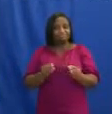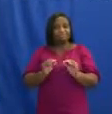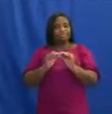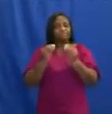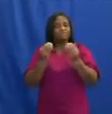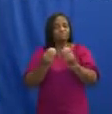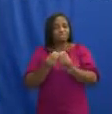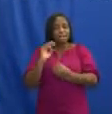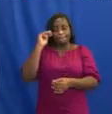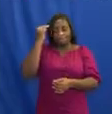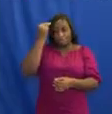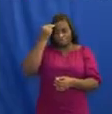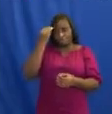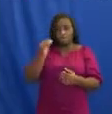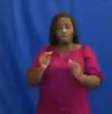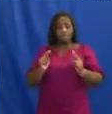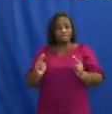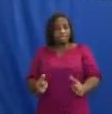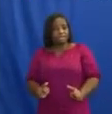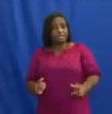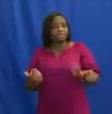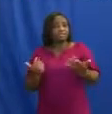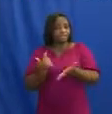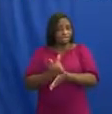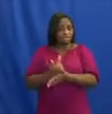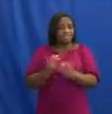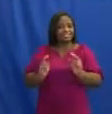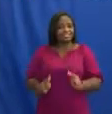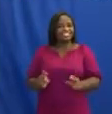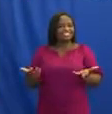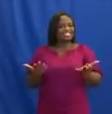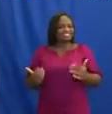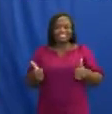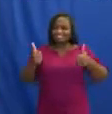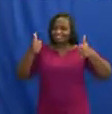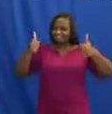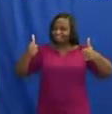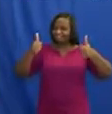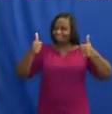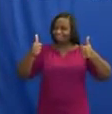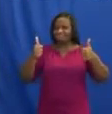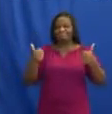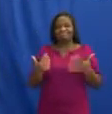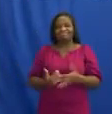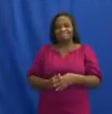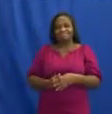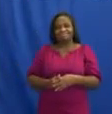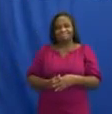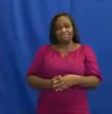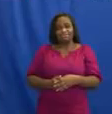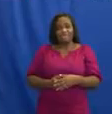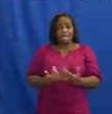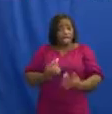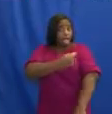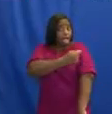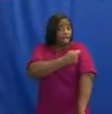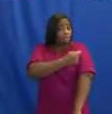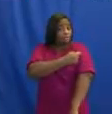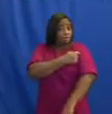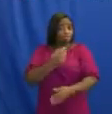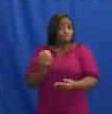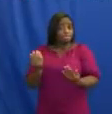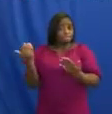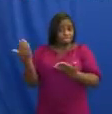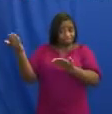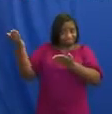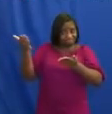of the Ministry of Health and the Ghana Health Service for this commendable feat. The vaccine deployment